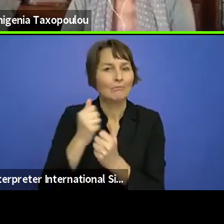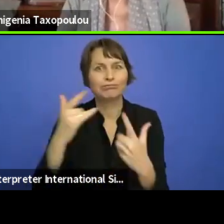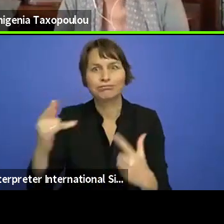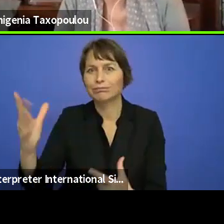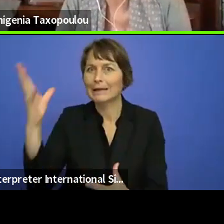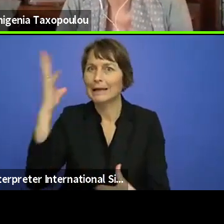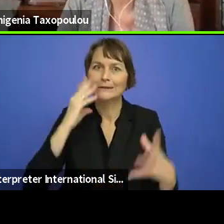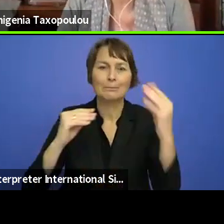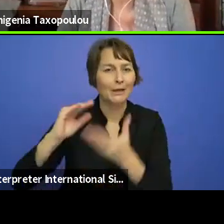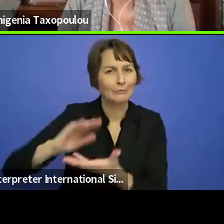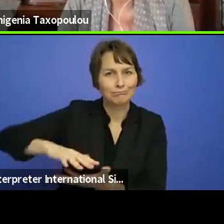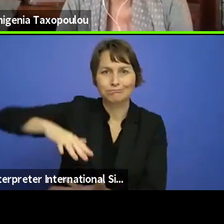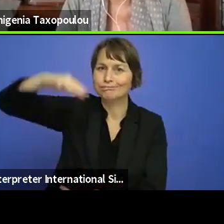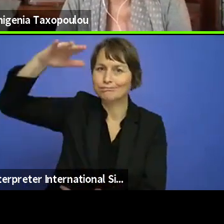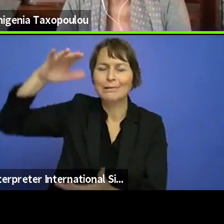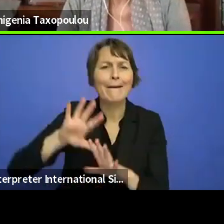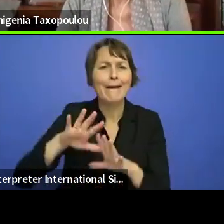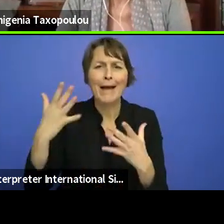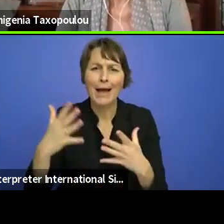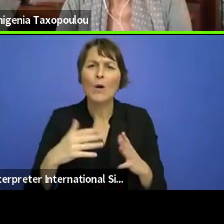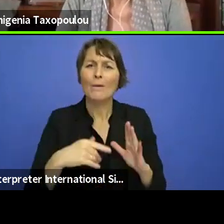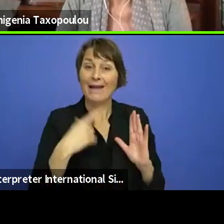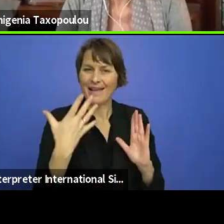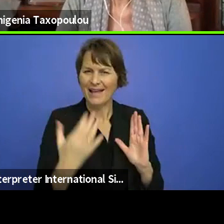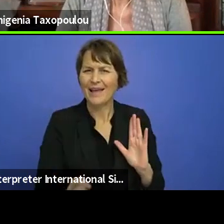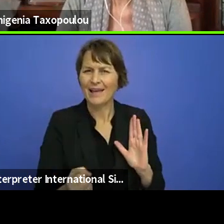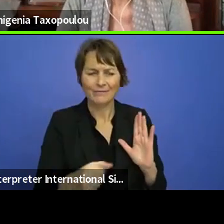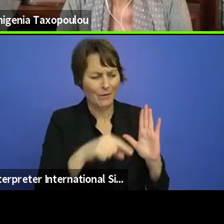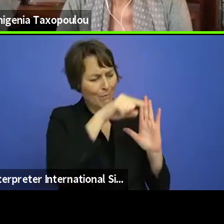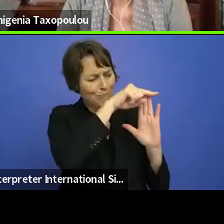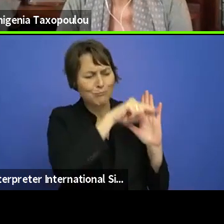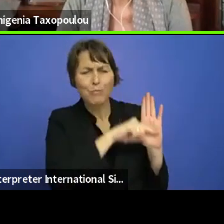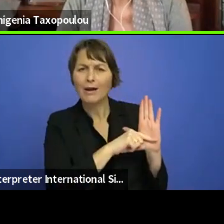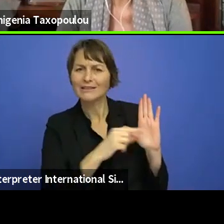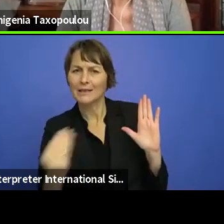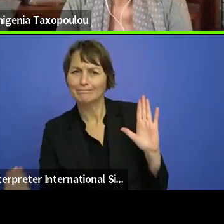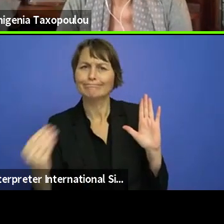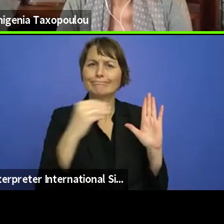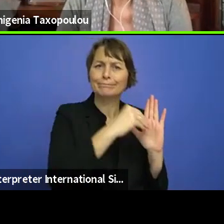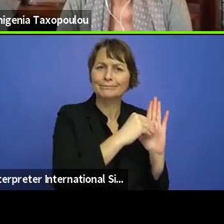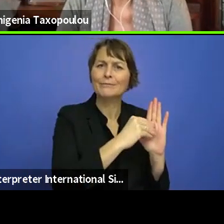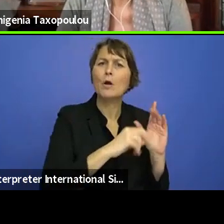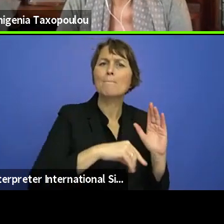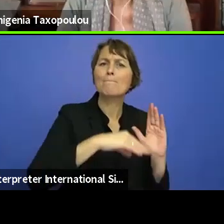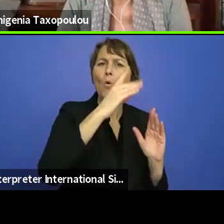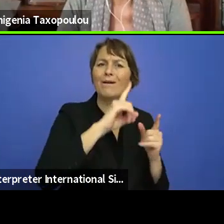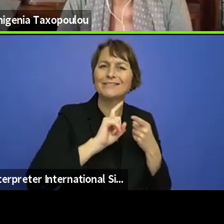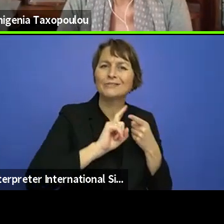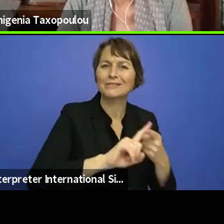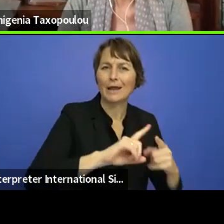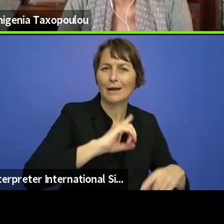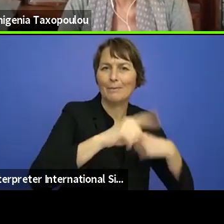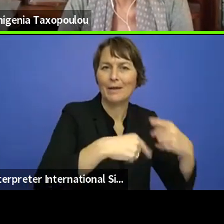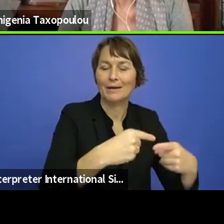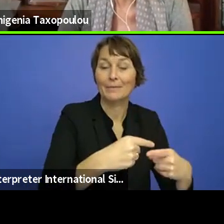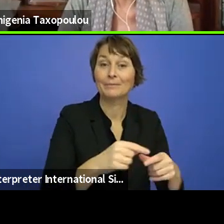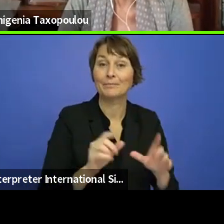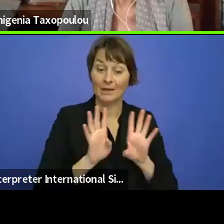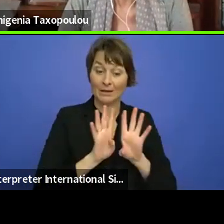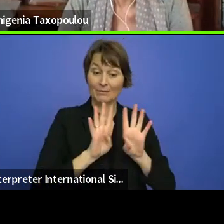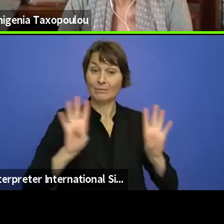of embedding sustainability in culture. We have chosen to open this panel discussion not with a